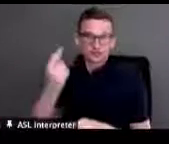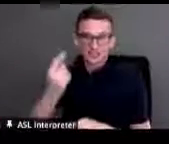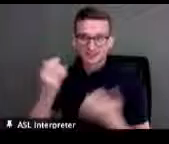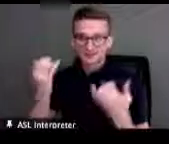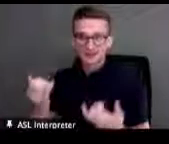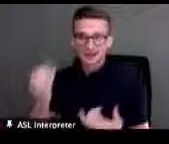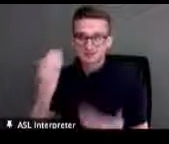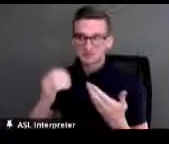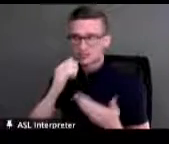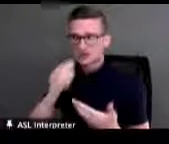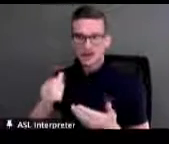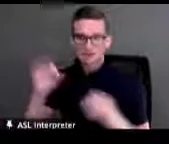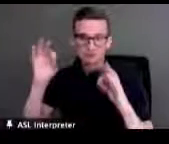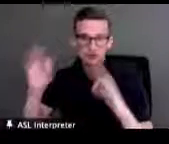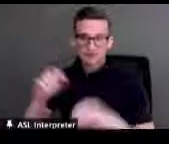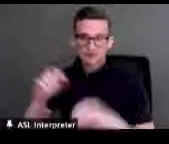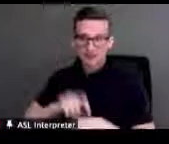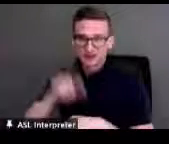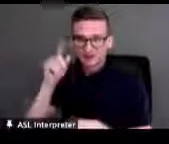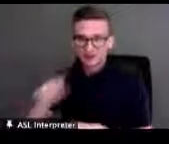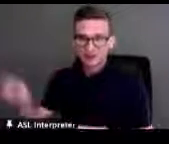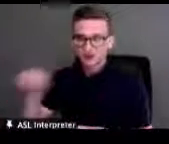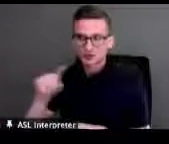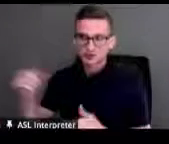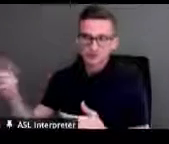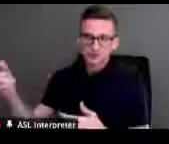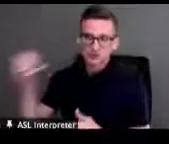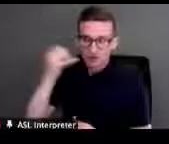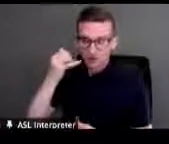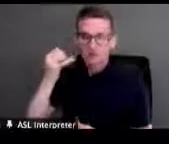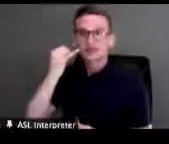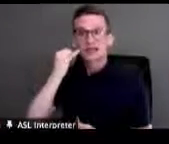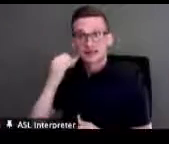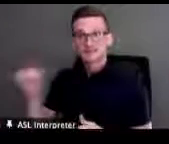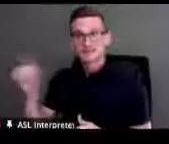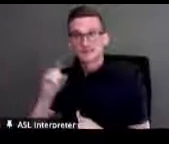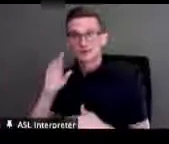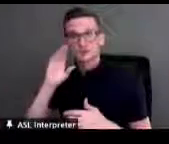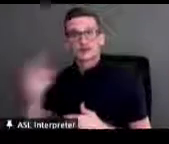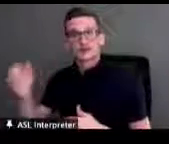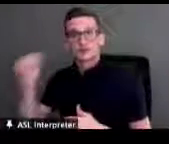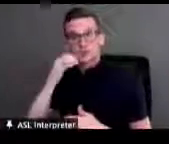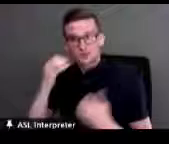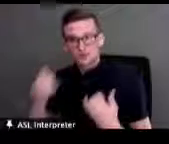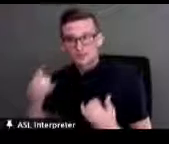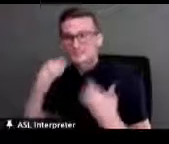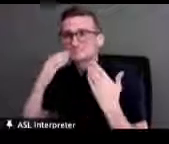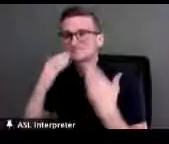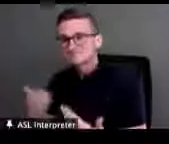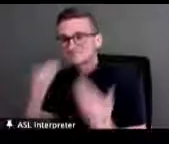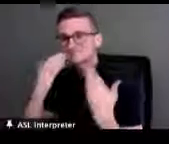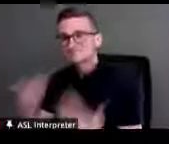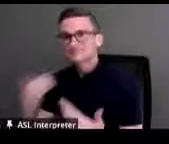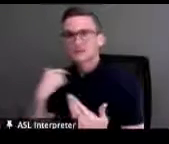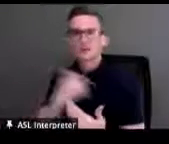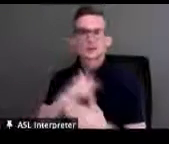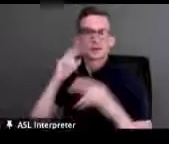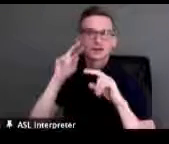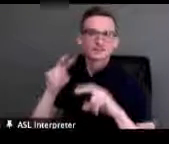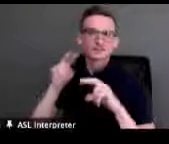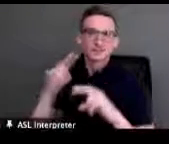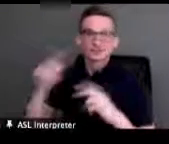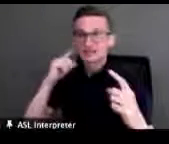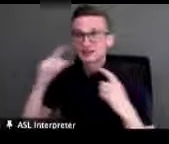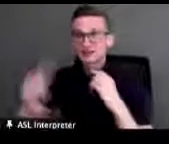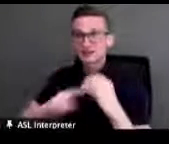in, but for all of those who are going to call in today, thank you, thank you. And we look forward to hearing about your communities and what